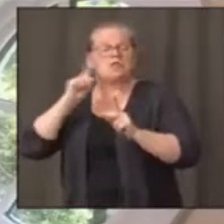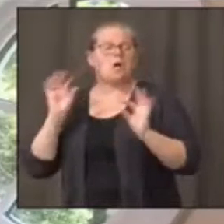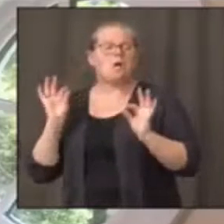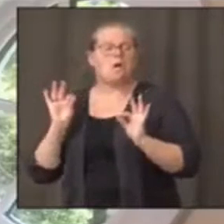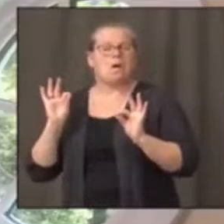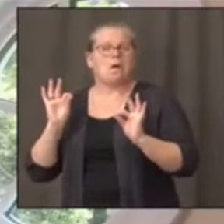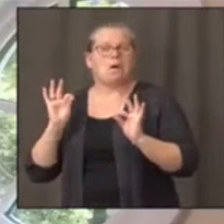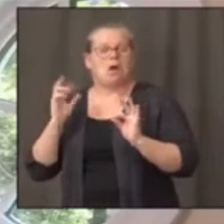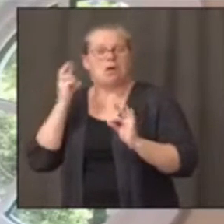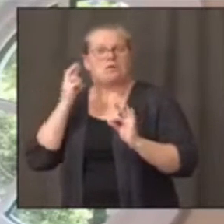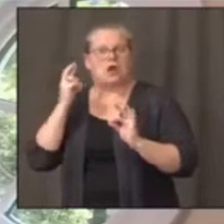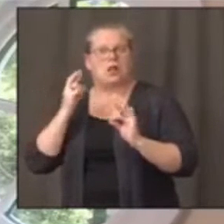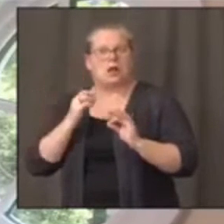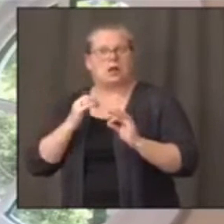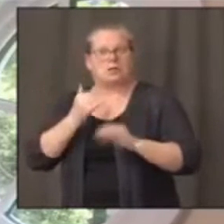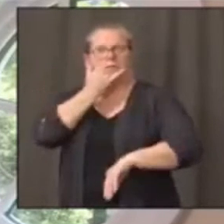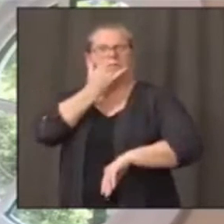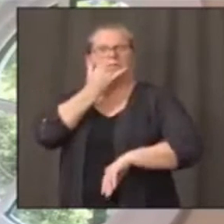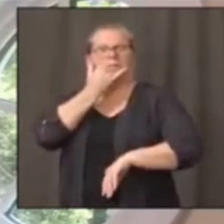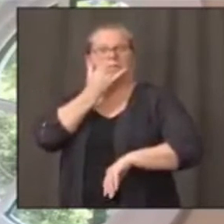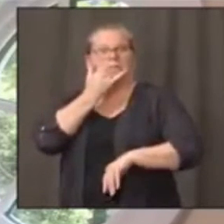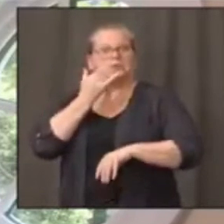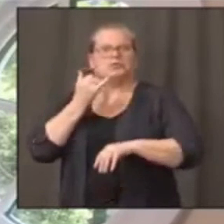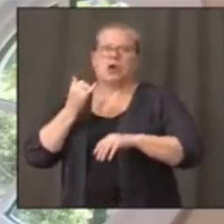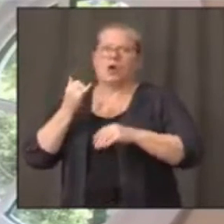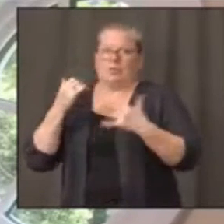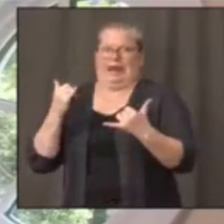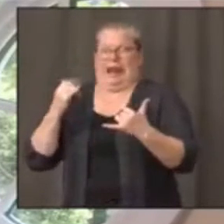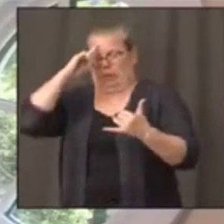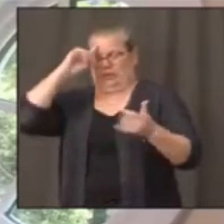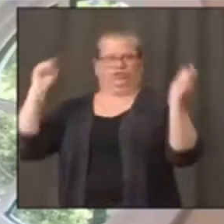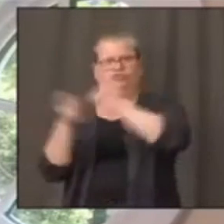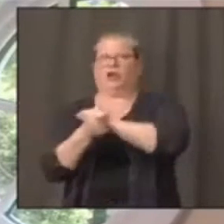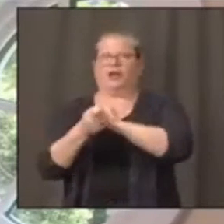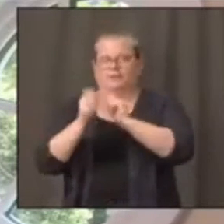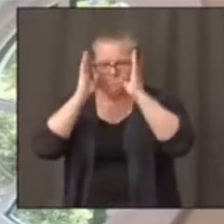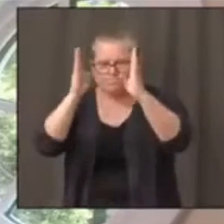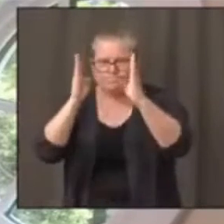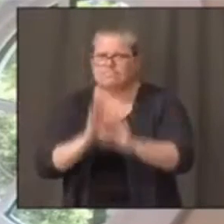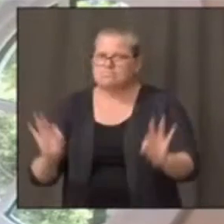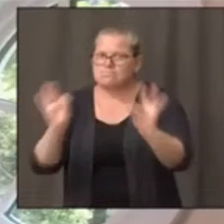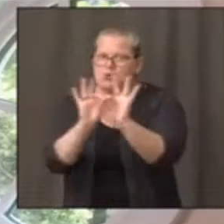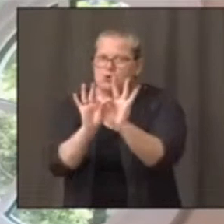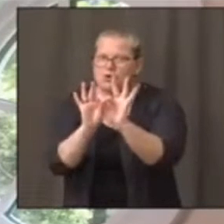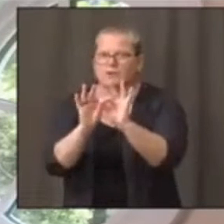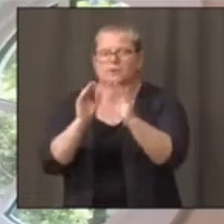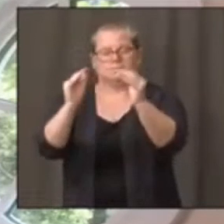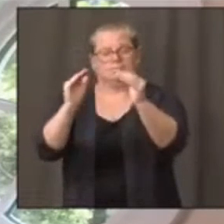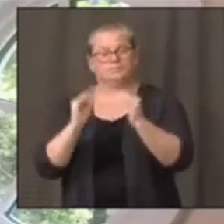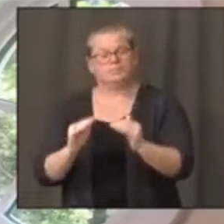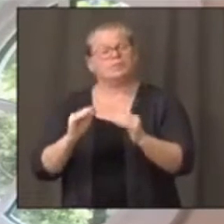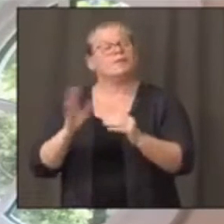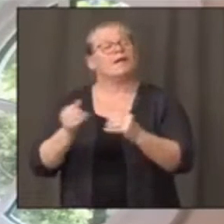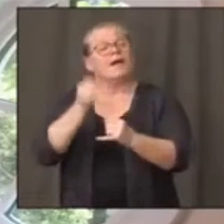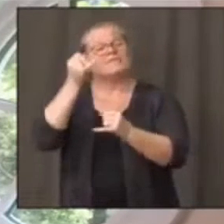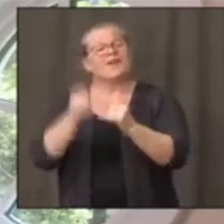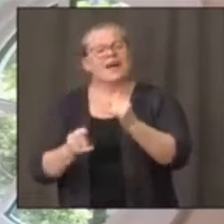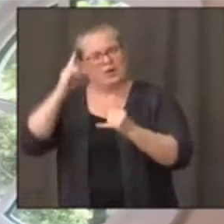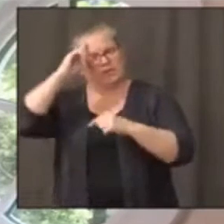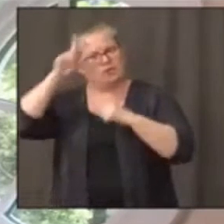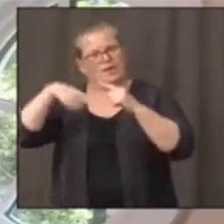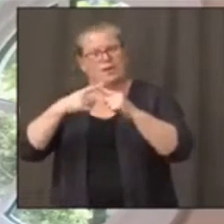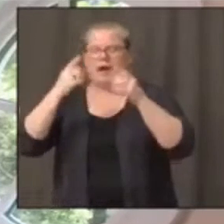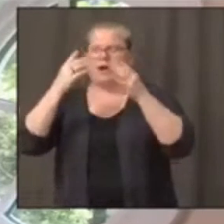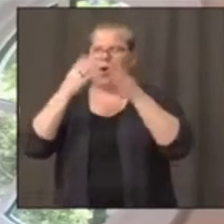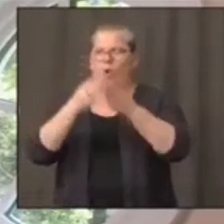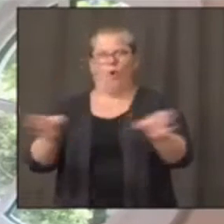understand. And then finally, final point, what we do is going to depend on the overall risk in the setting. We need to acknowledge that